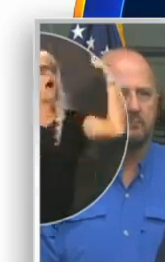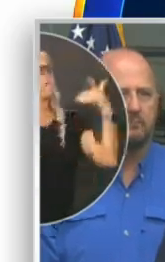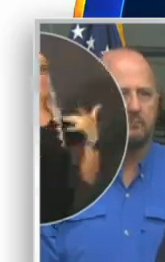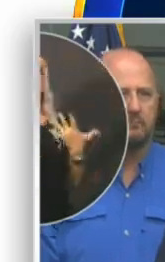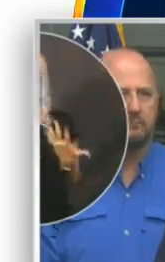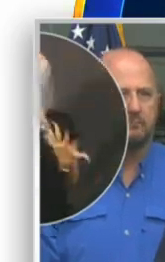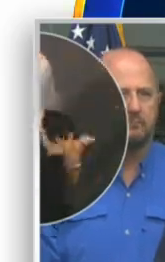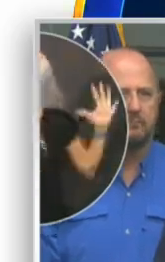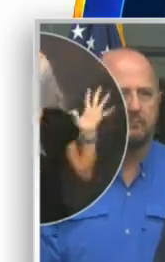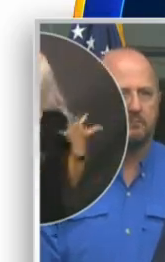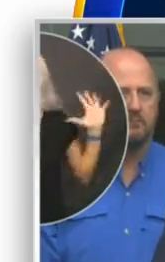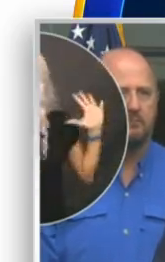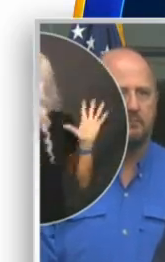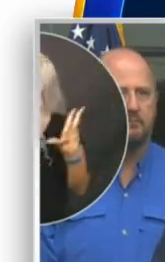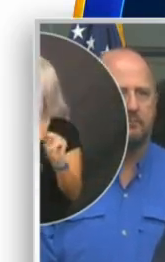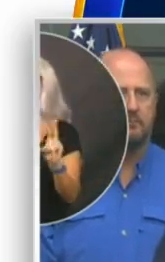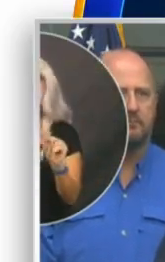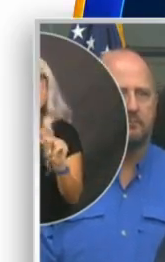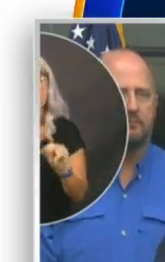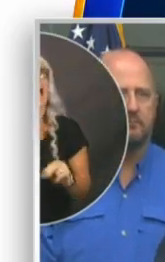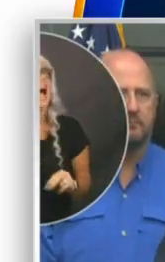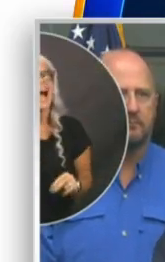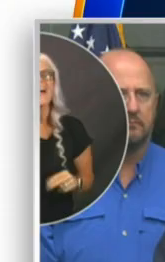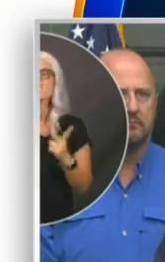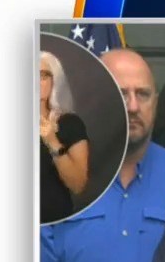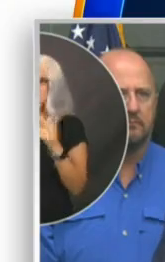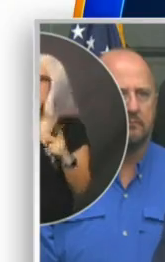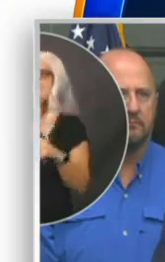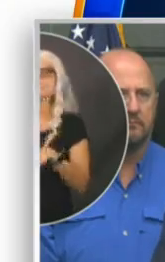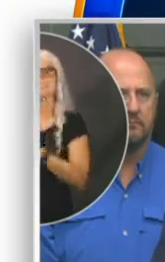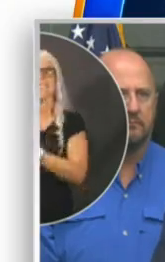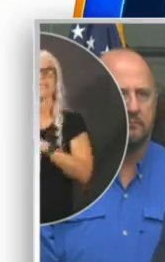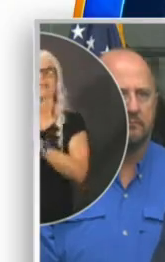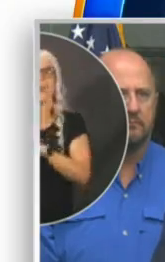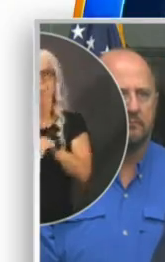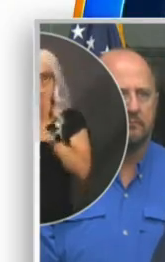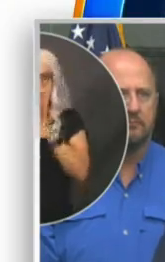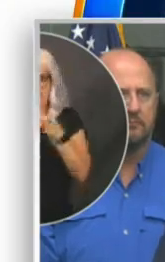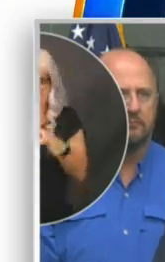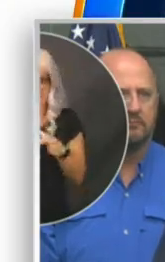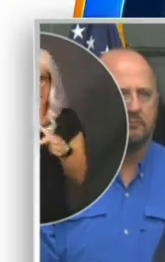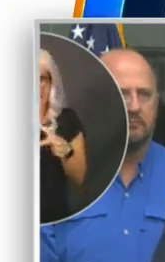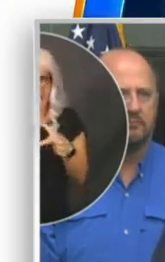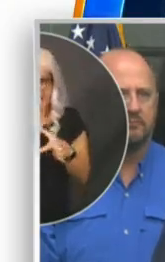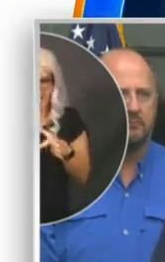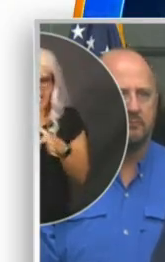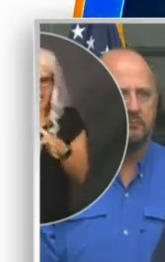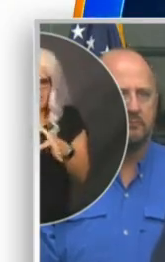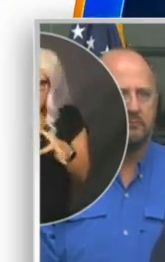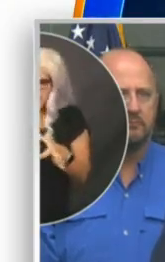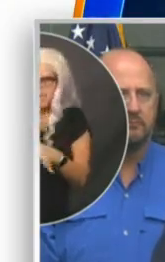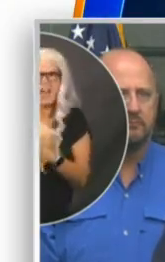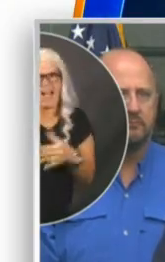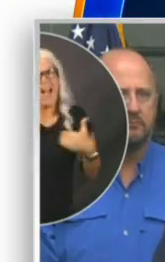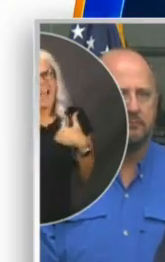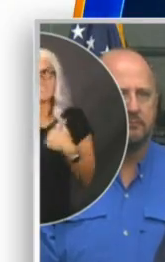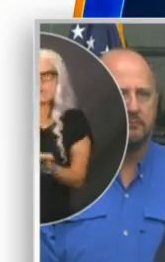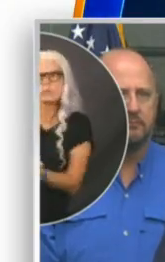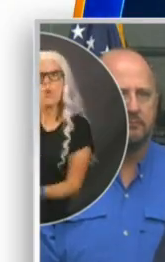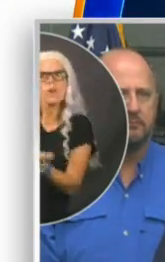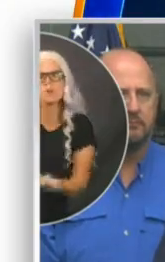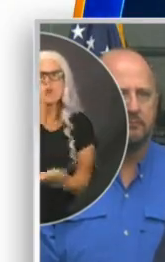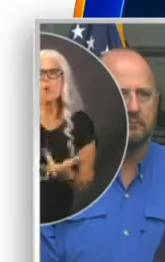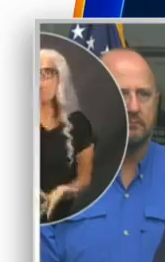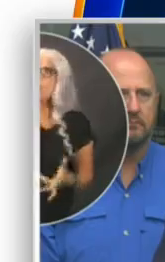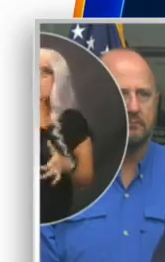very dangerous. There's possibilities of tornadoes. It would also be very difficult to potentially get back into your home. So even if